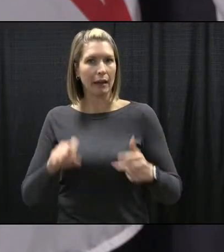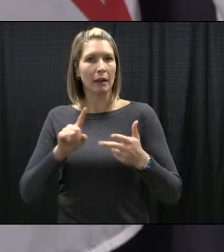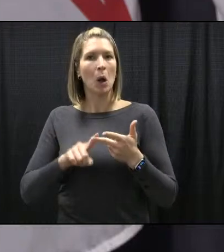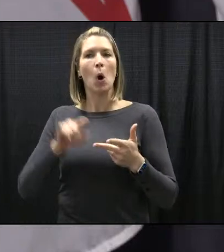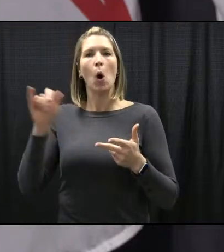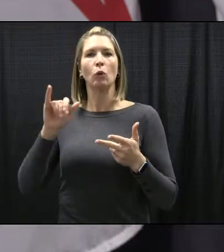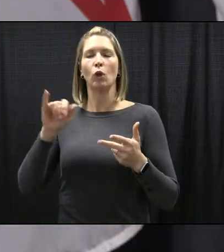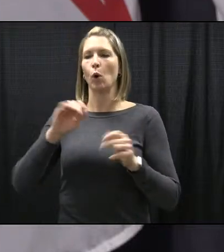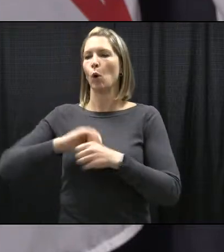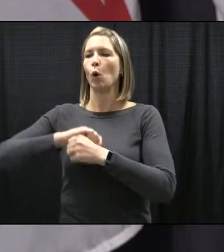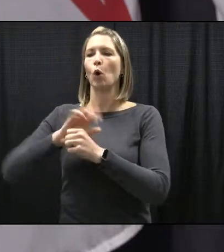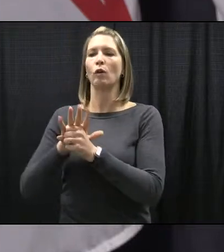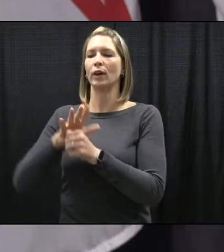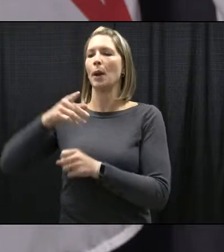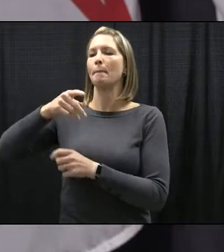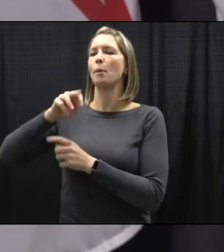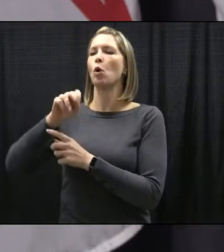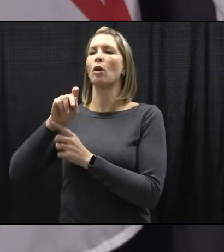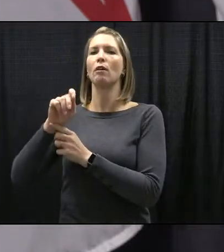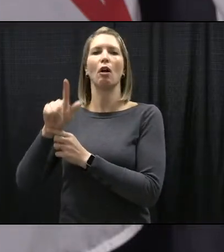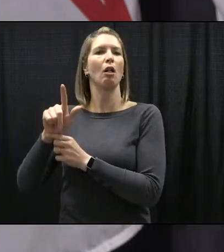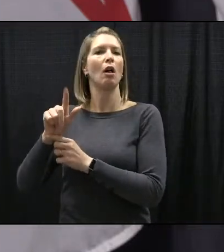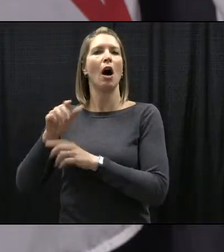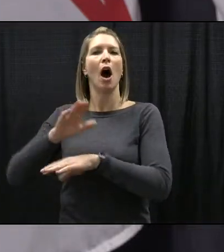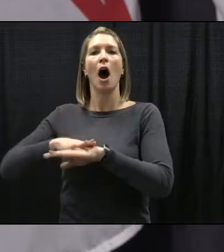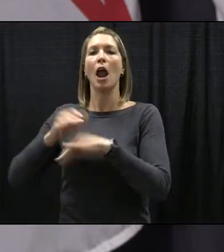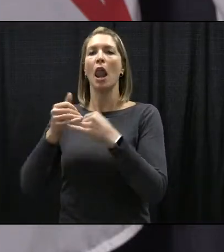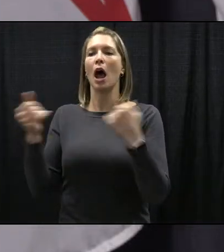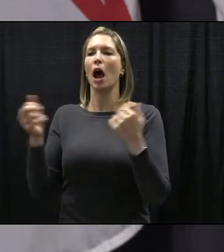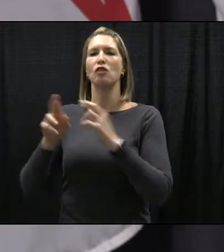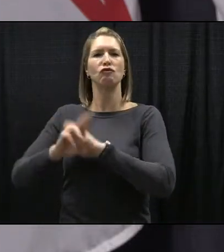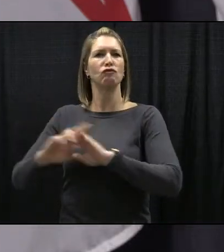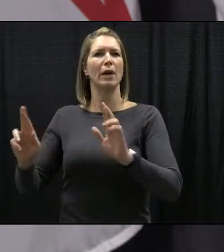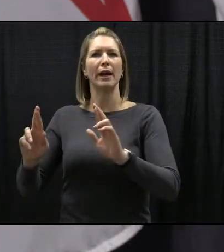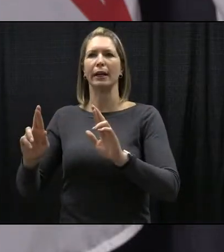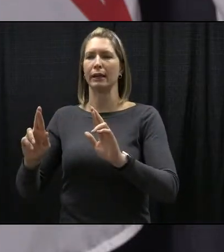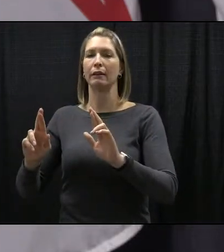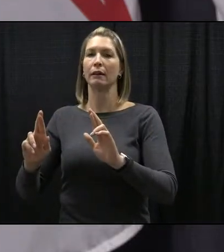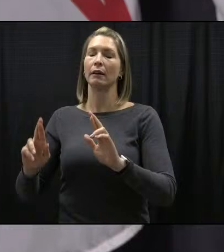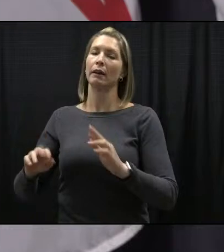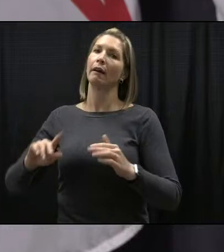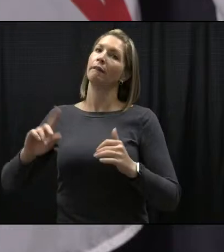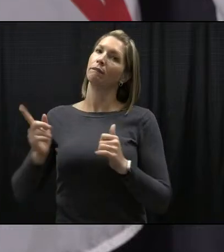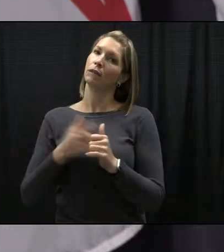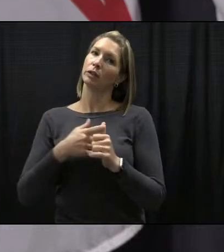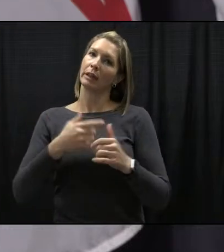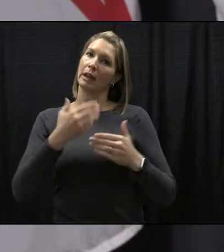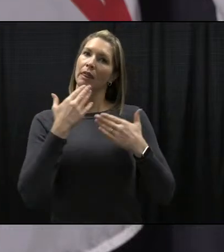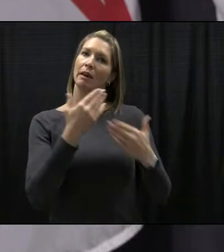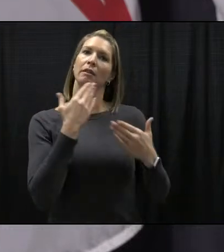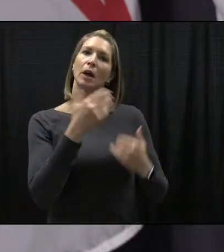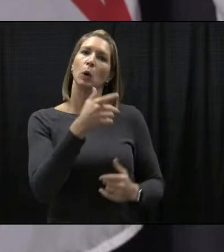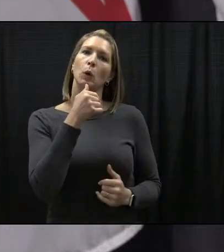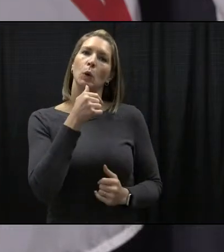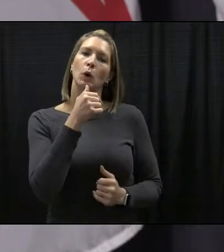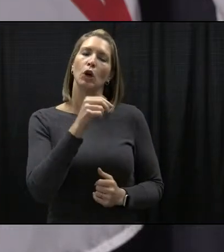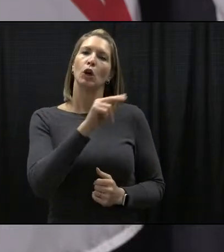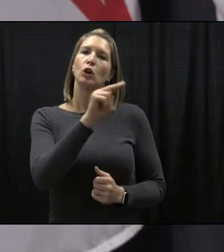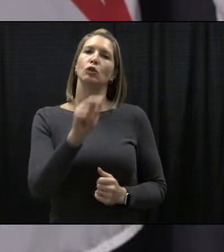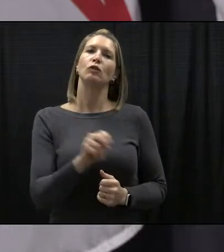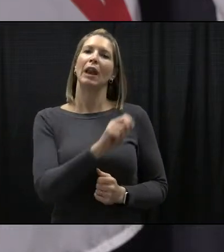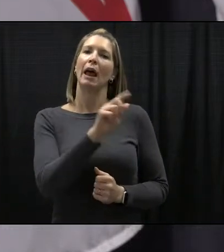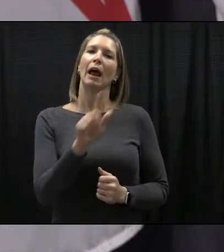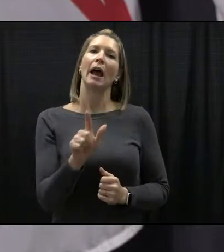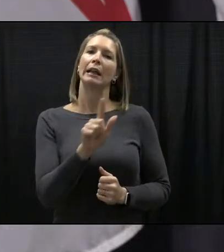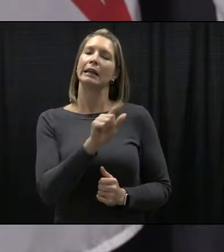big thank you to the Newfoundland and Labrador Centre for Health Information for working around the clock to get these back up and running for us. The